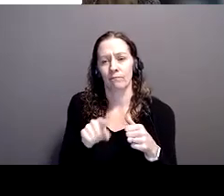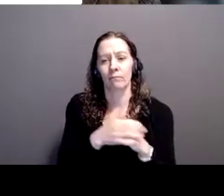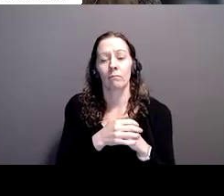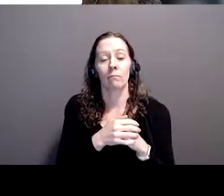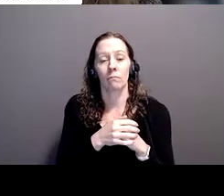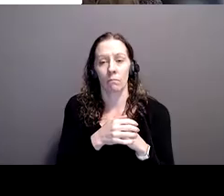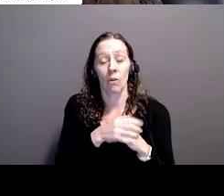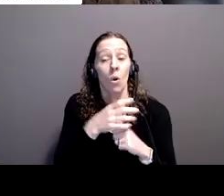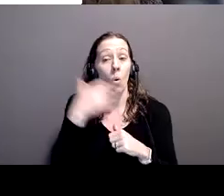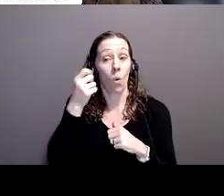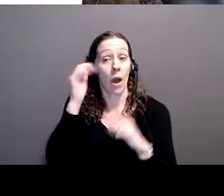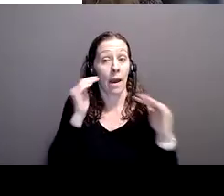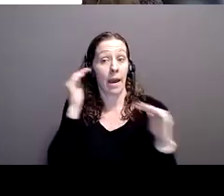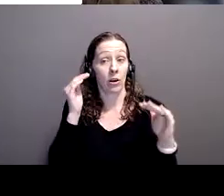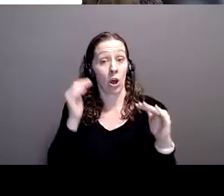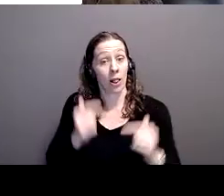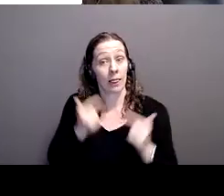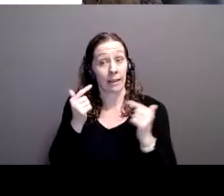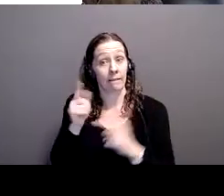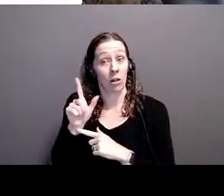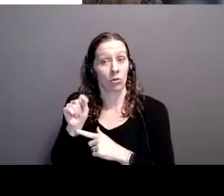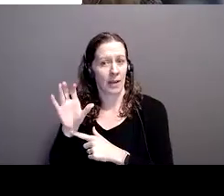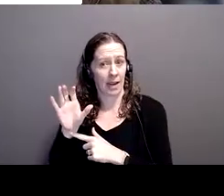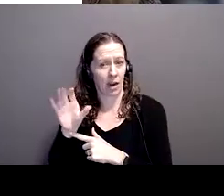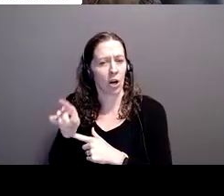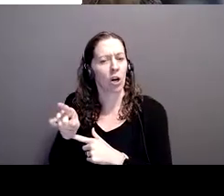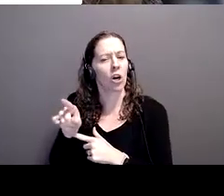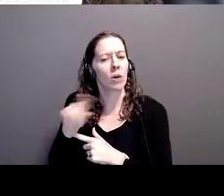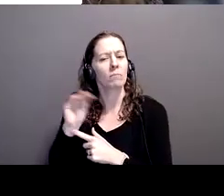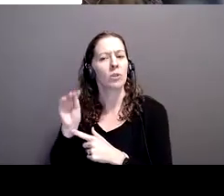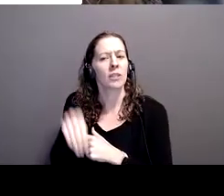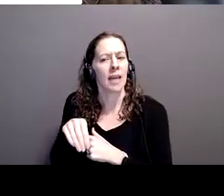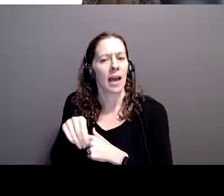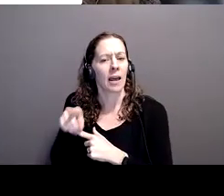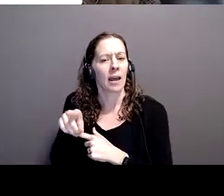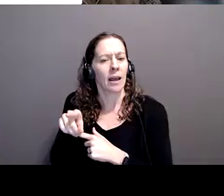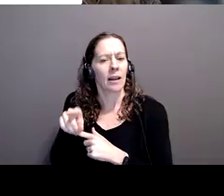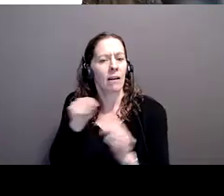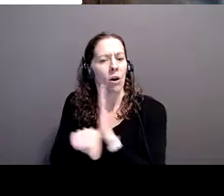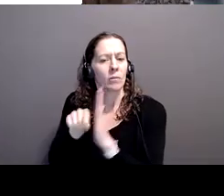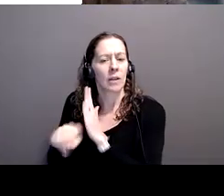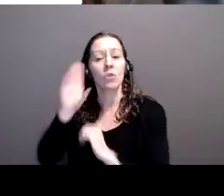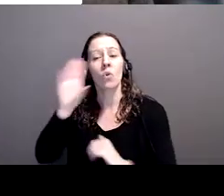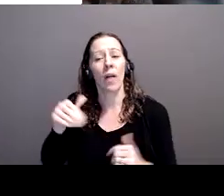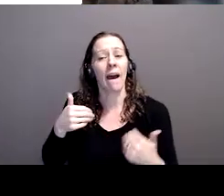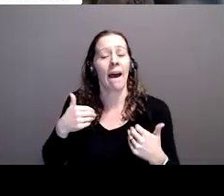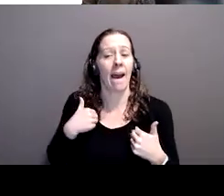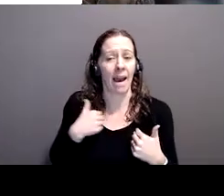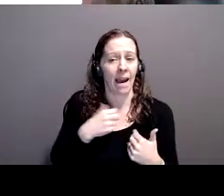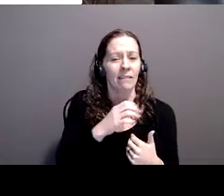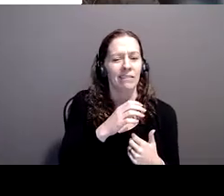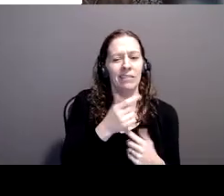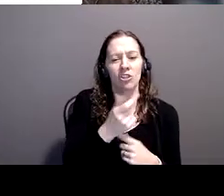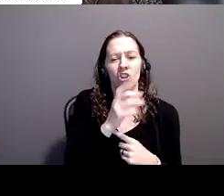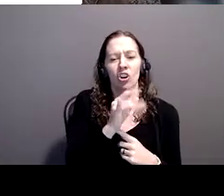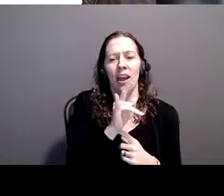occur in older adults living in long-term care. And I know there is a geriatric death review committee. So Elizabeth, I'm not sure if you can speak